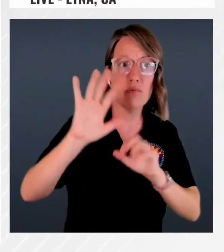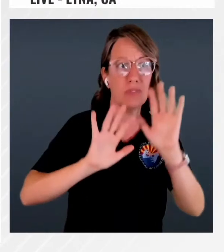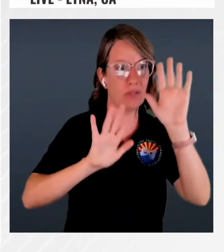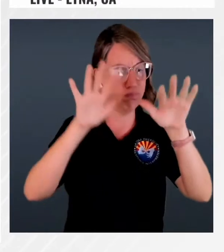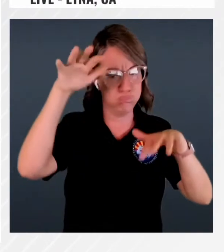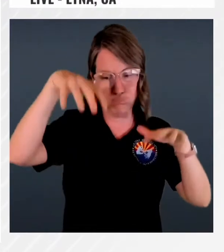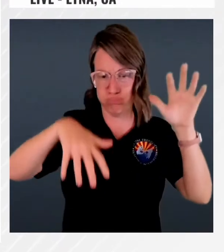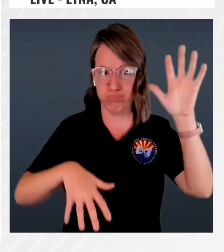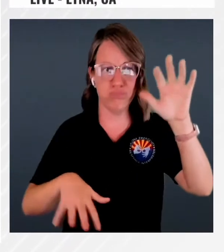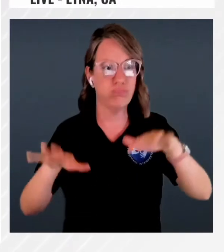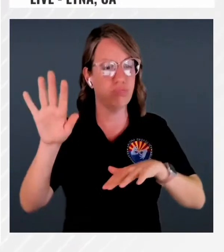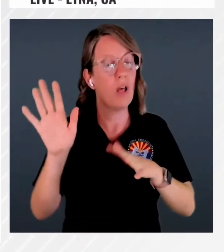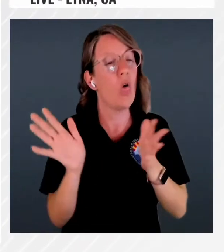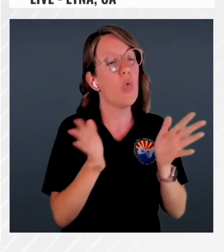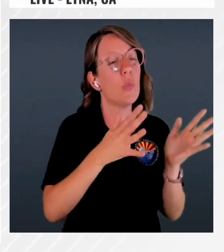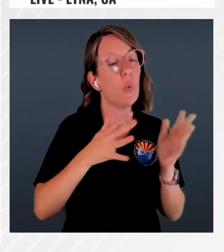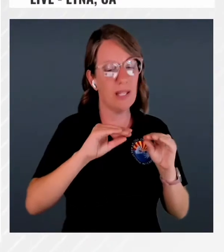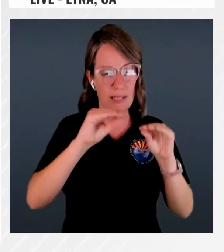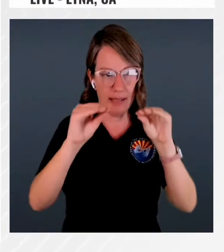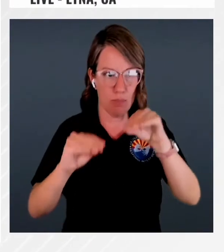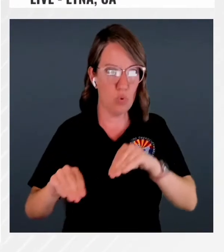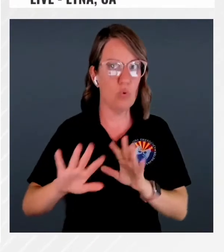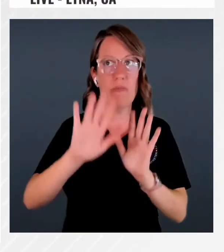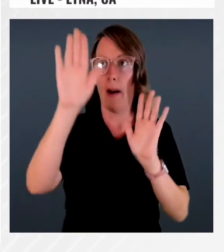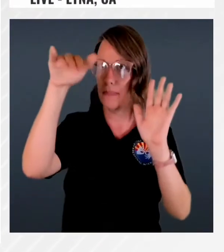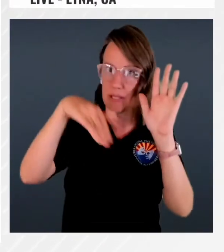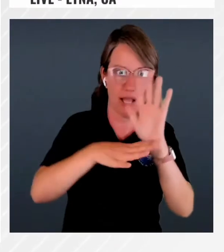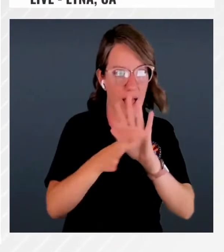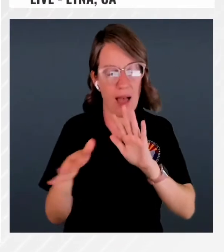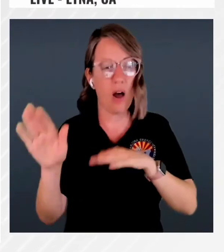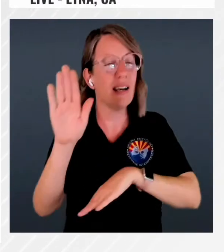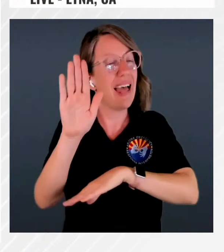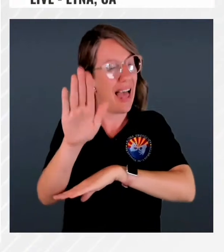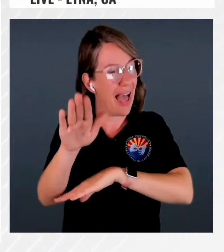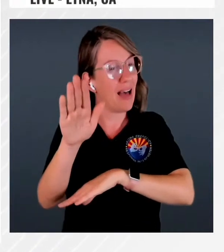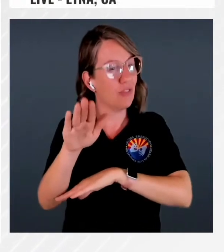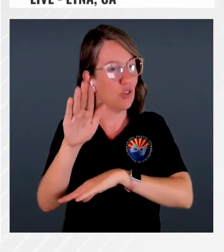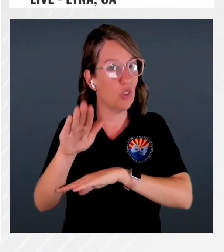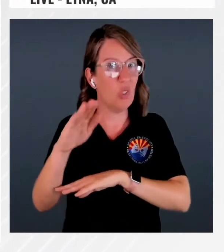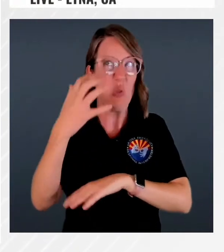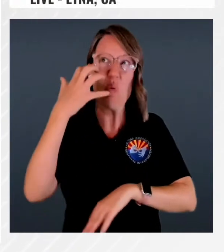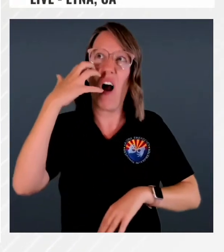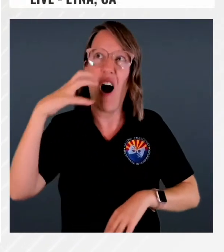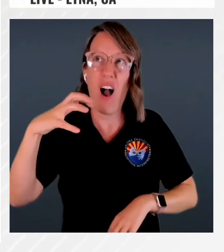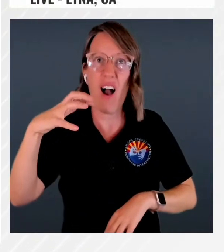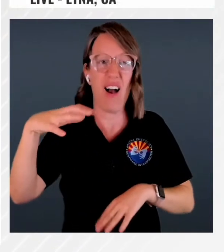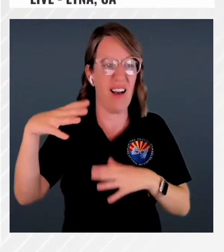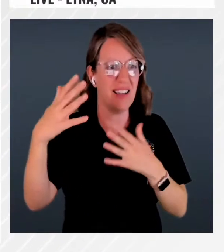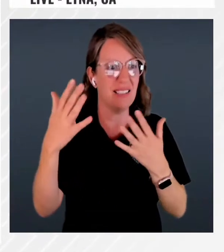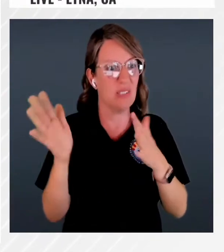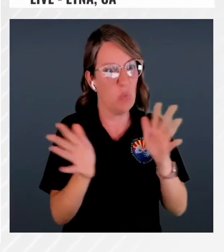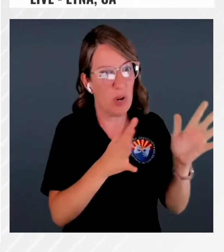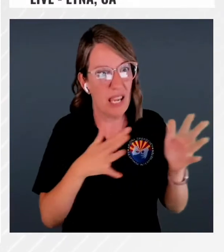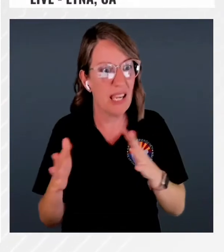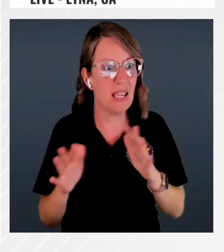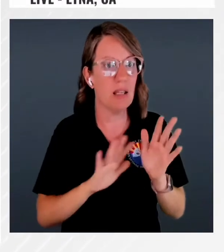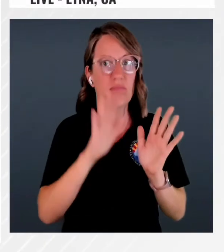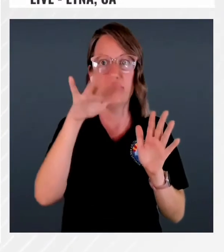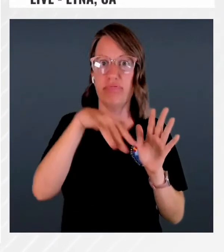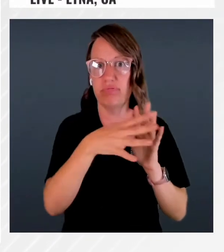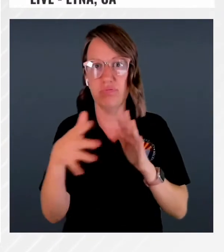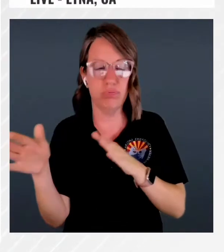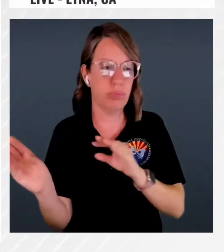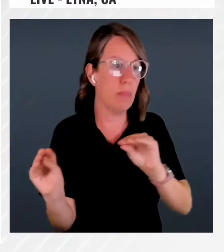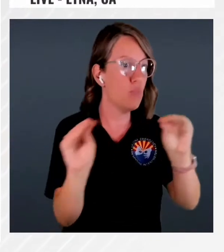winds, especially during the afternoon hours when we're getting that maximum heating. So still some challenges to work through weather-wise